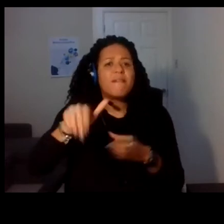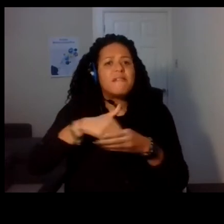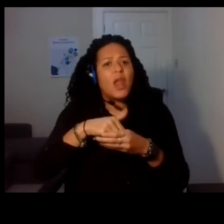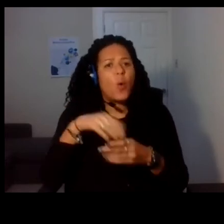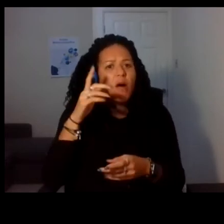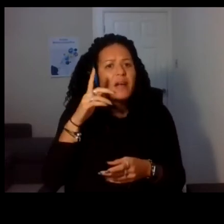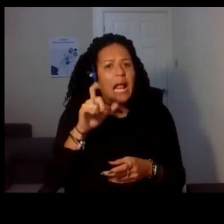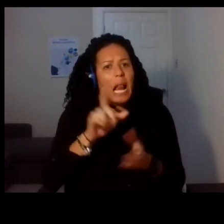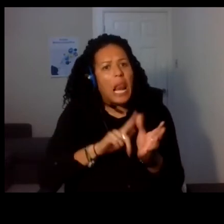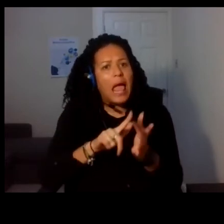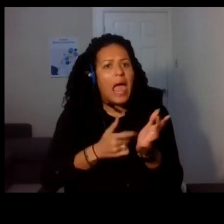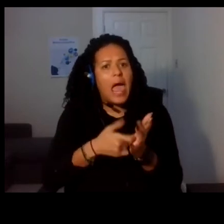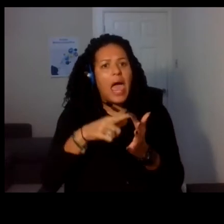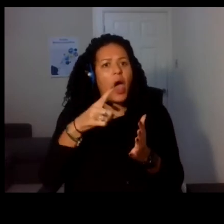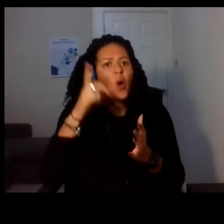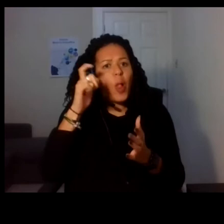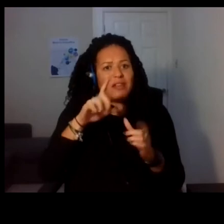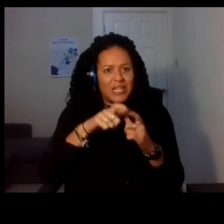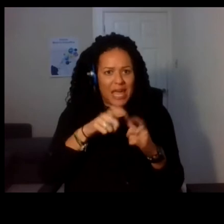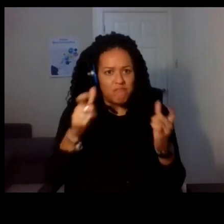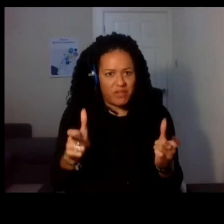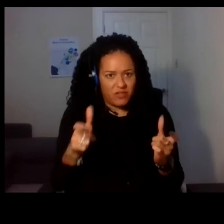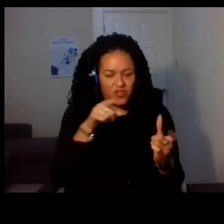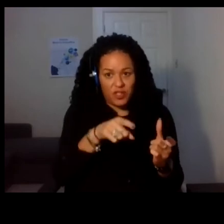College, Cambridge, who will provide